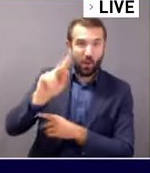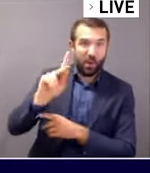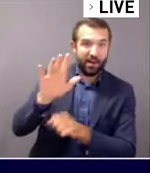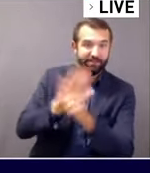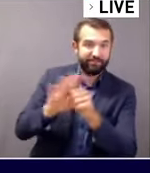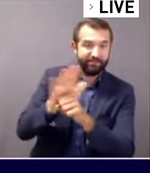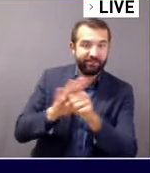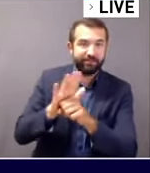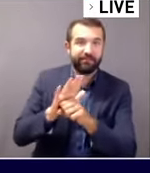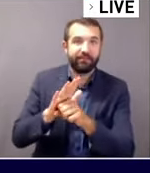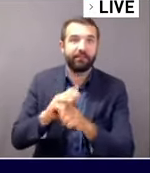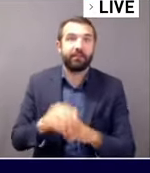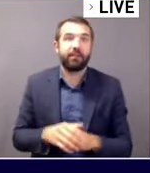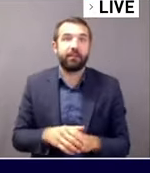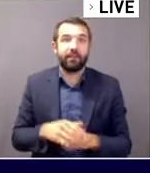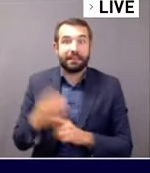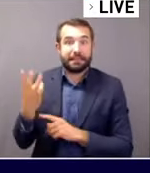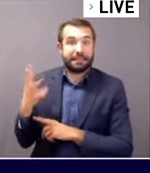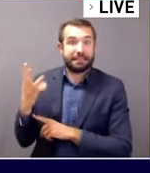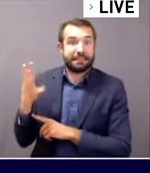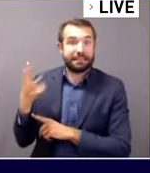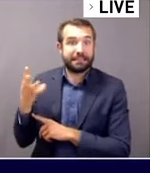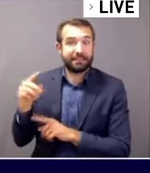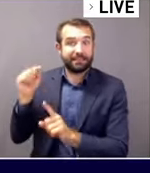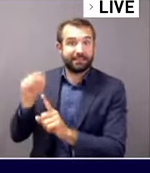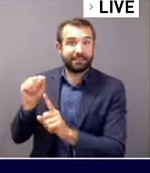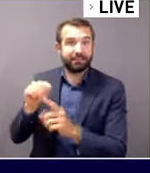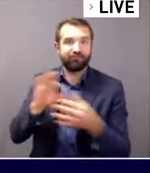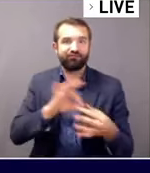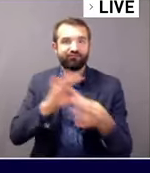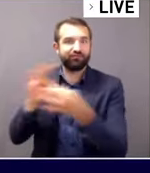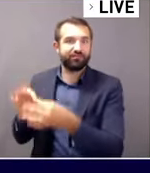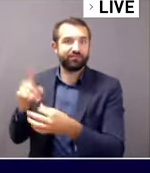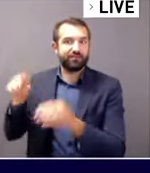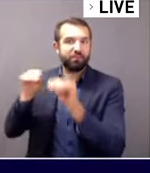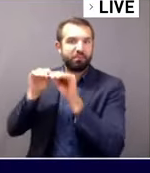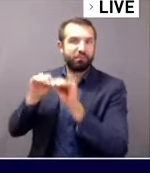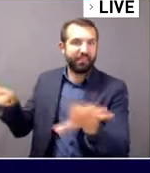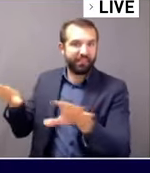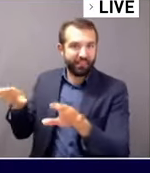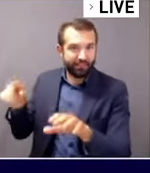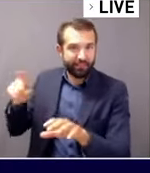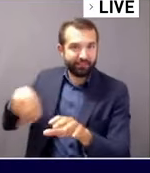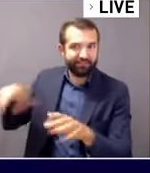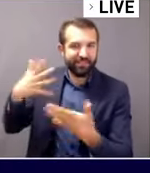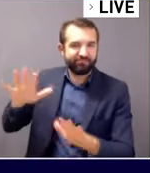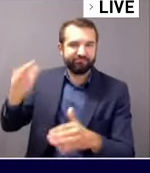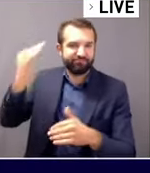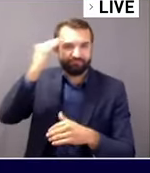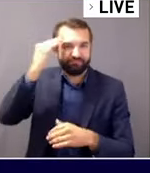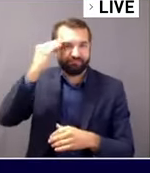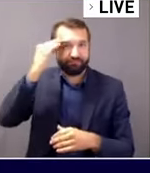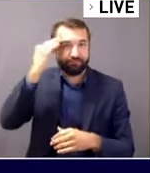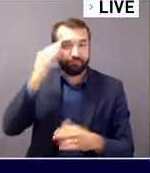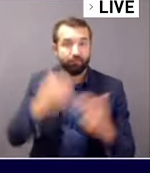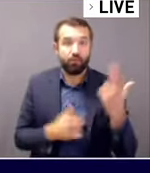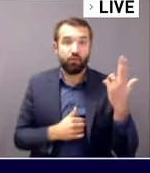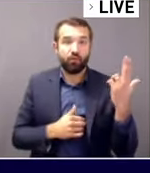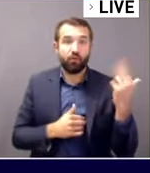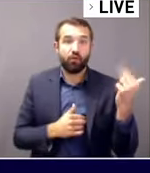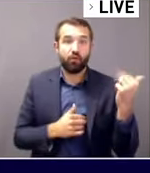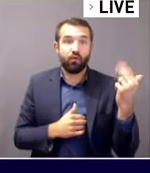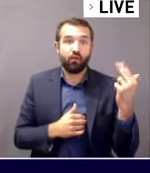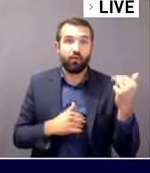At least 16 of those cases have been associated with known outbreaks. And the other 13 at this time are thought